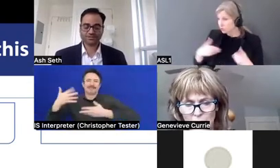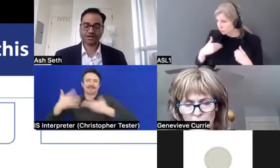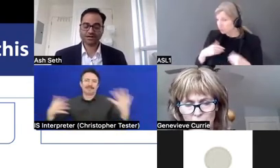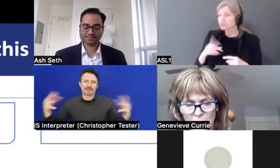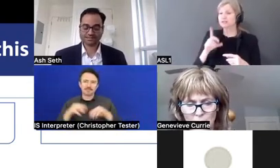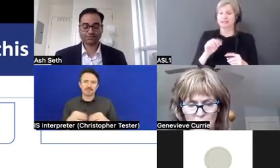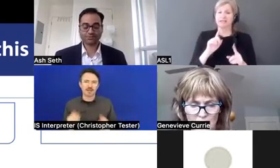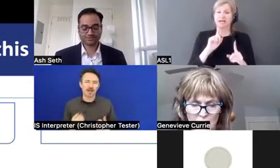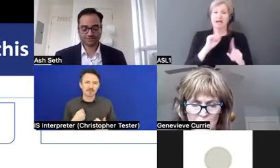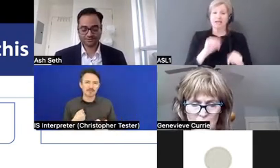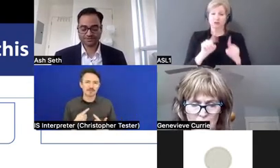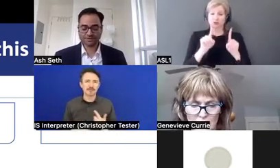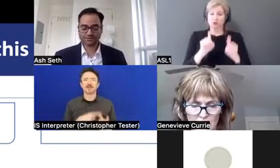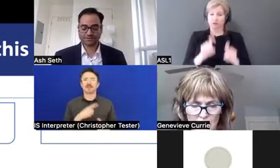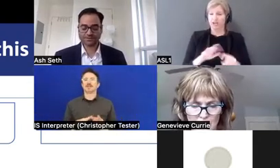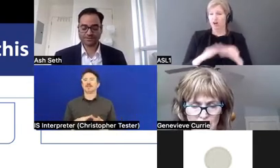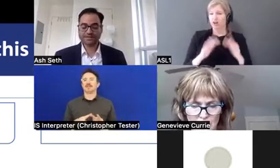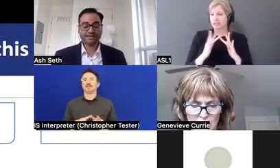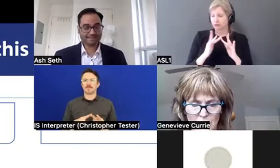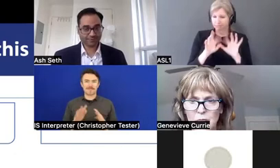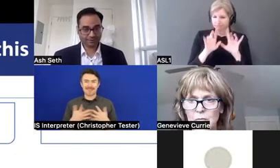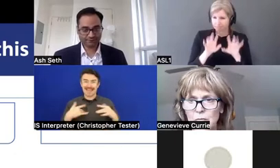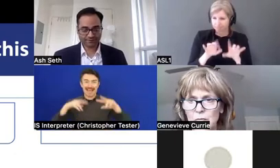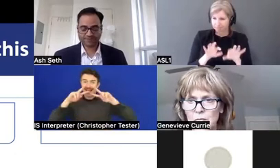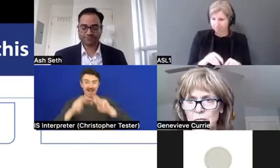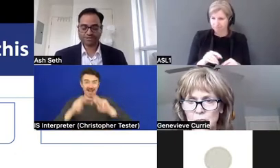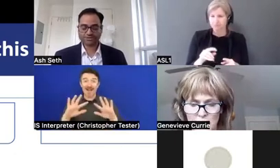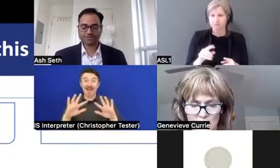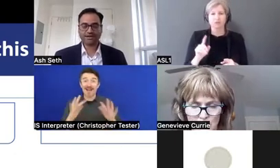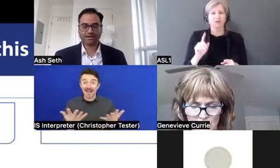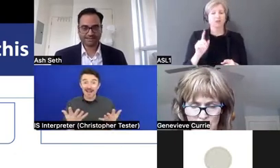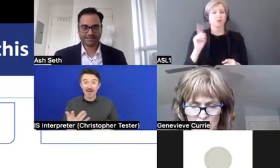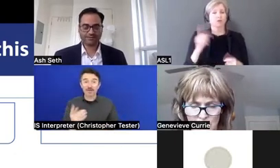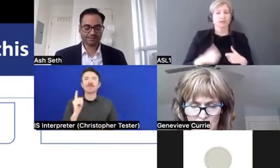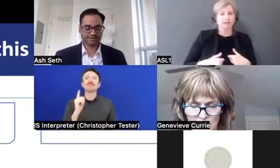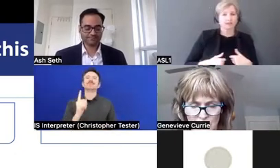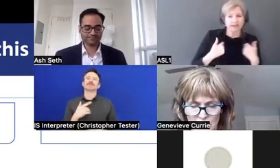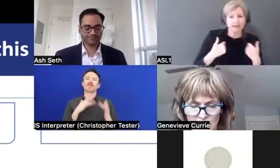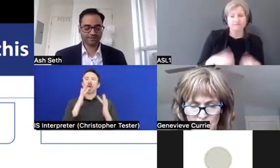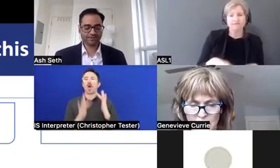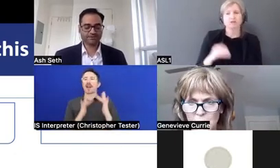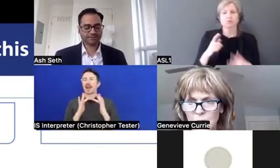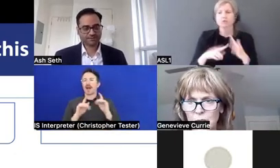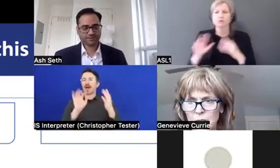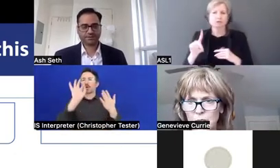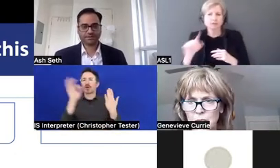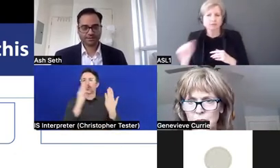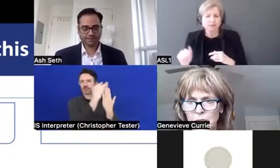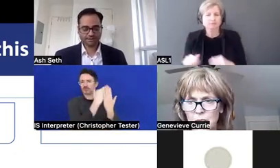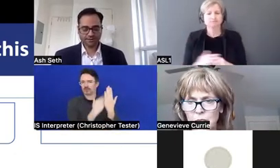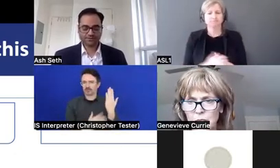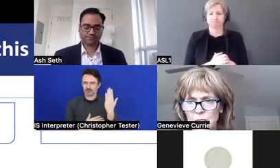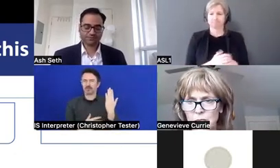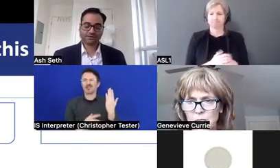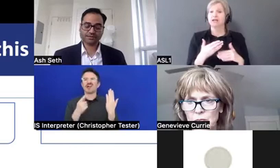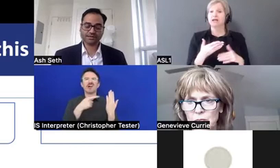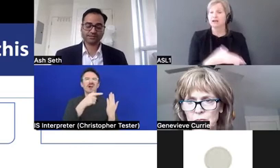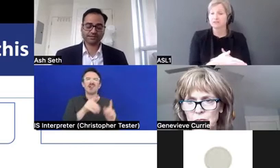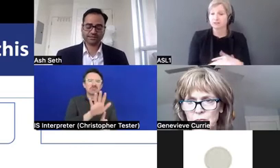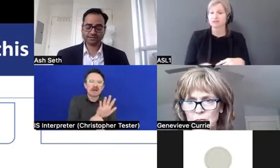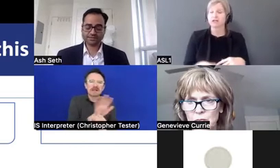which asked questions about their demographic information and disability. Subsequently, interviews